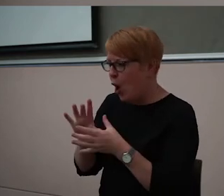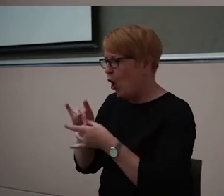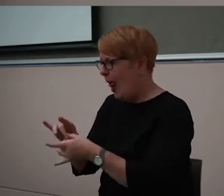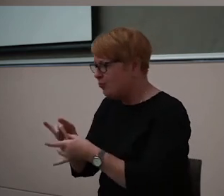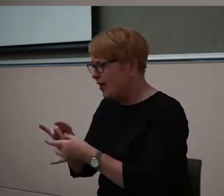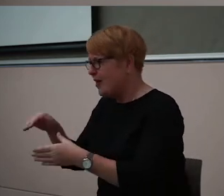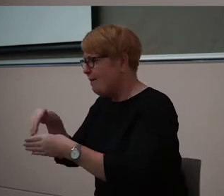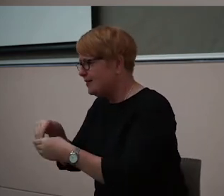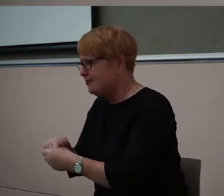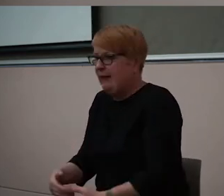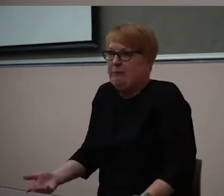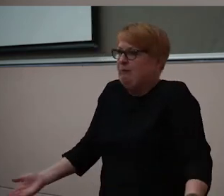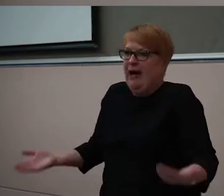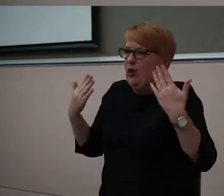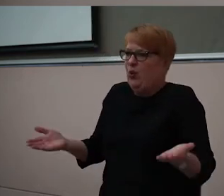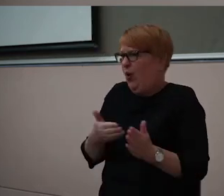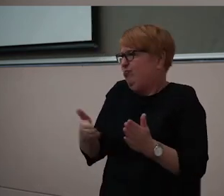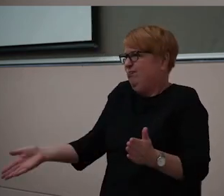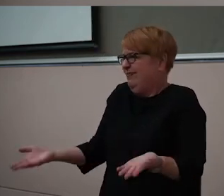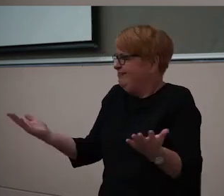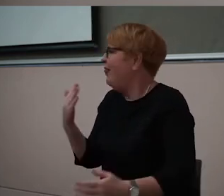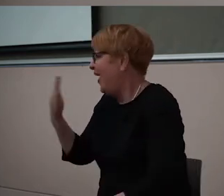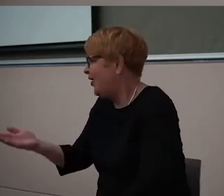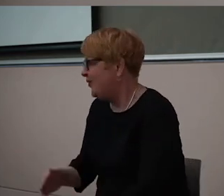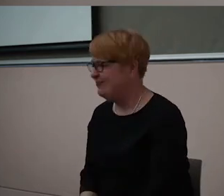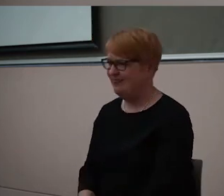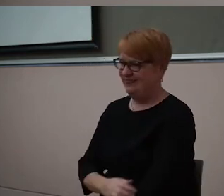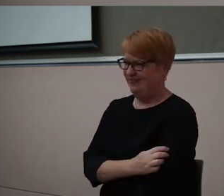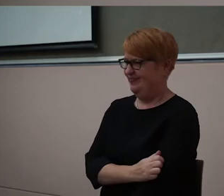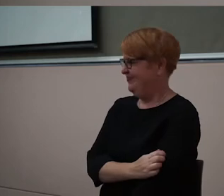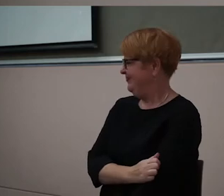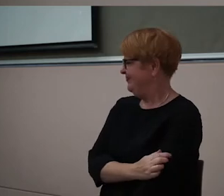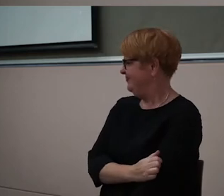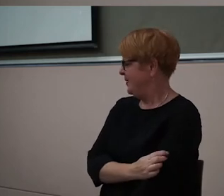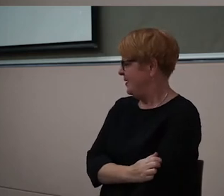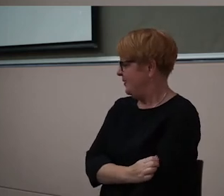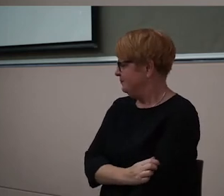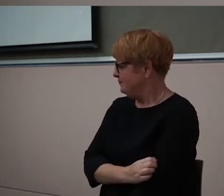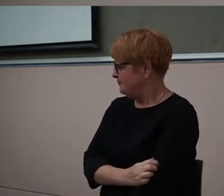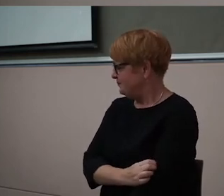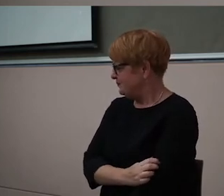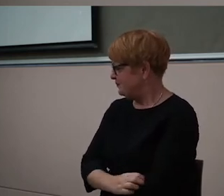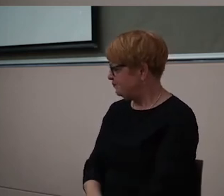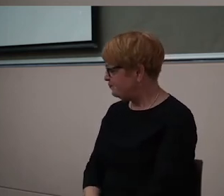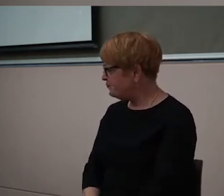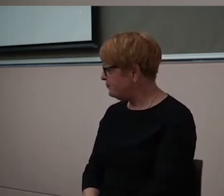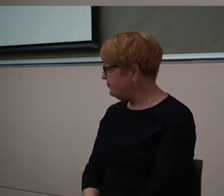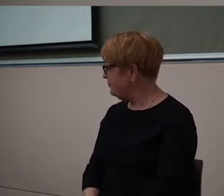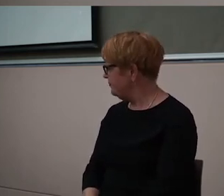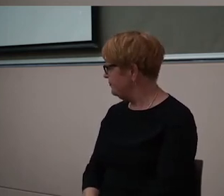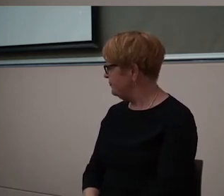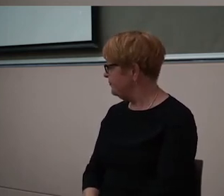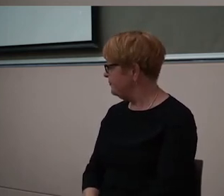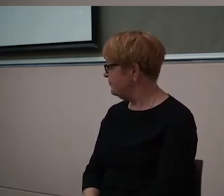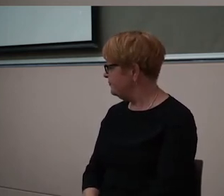for being here today. That was a surprise, so thank you. I'm going to really, I guess Beverley and